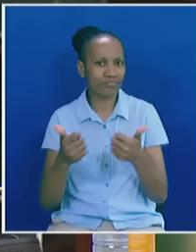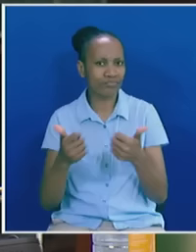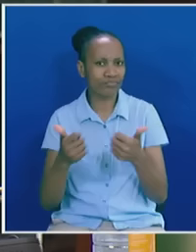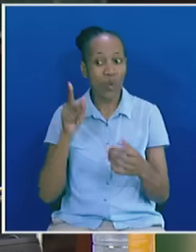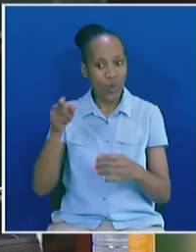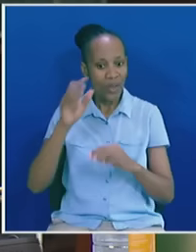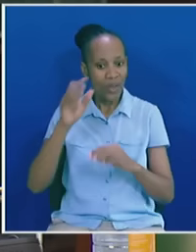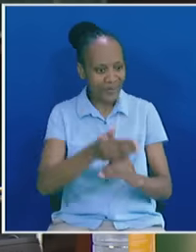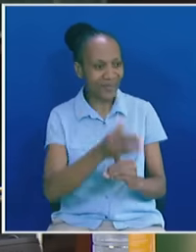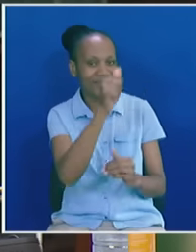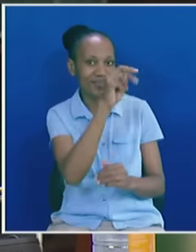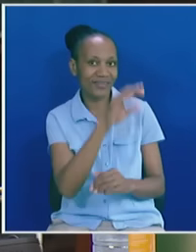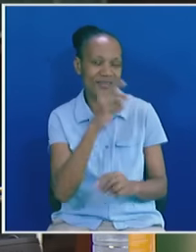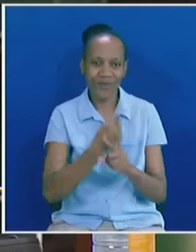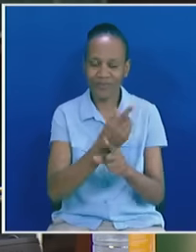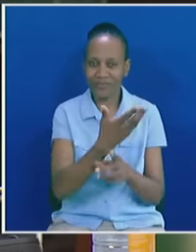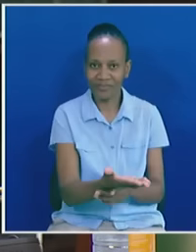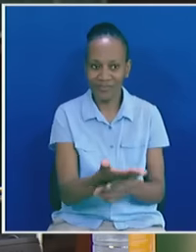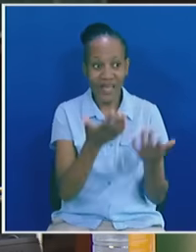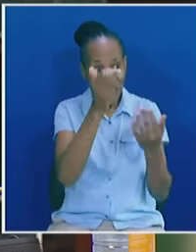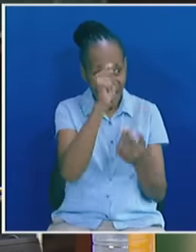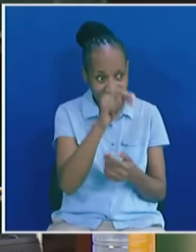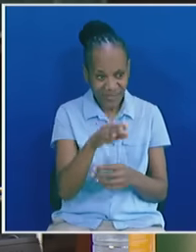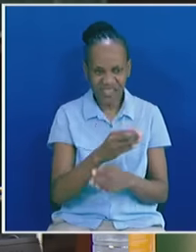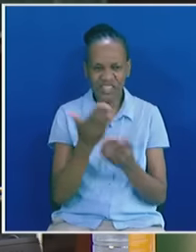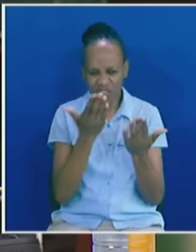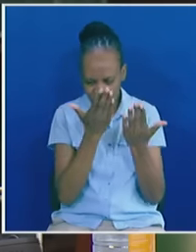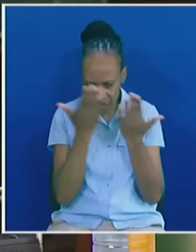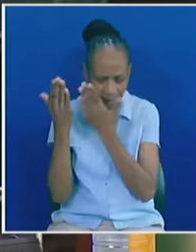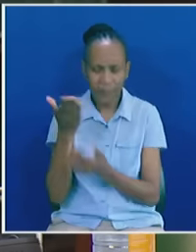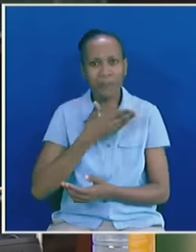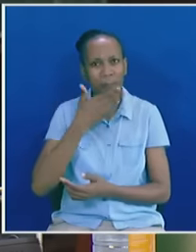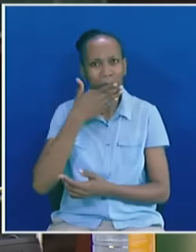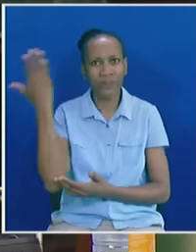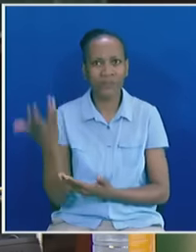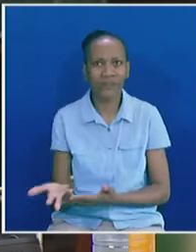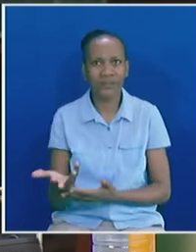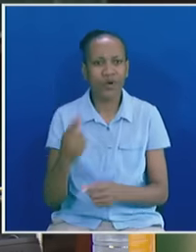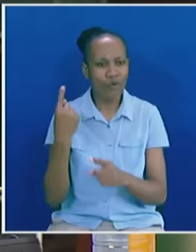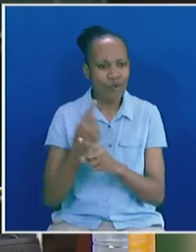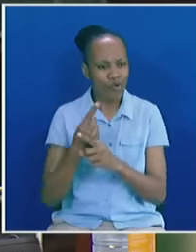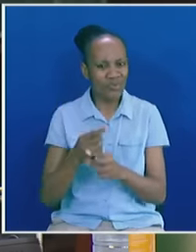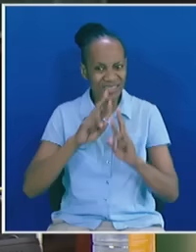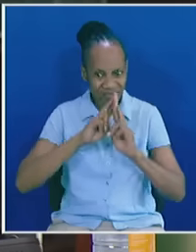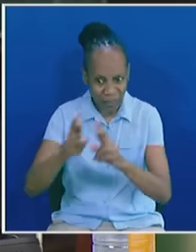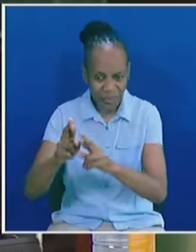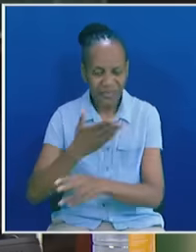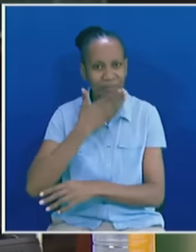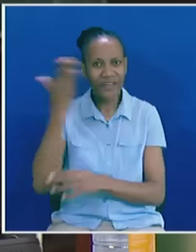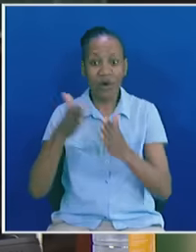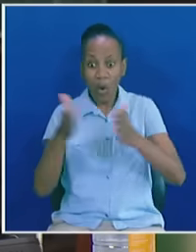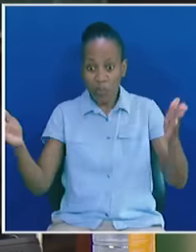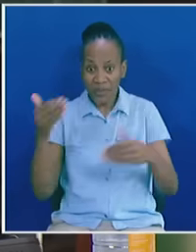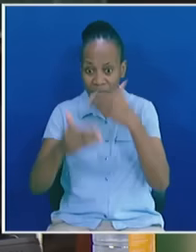interests of the ANC. The ANC unashamedly pays lip service to the notion of accountability and openness, and that